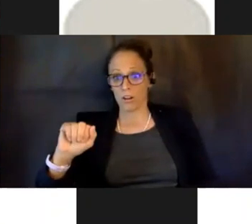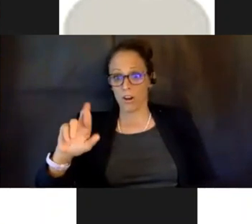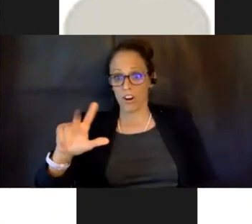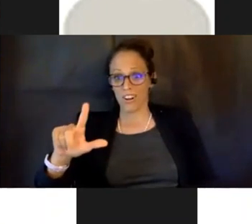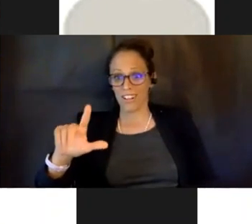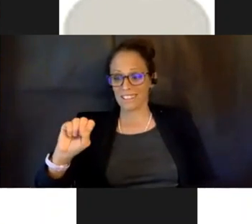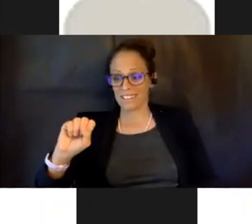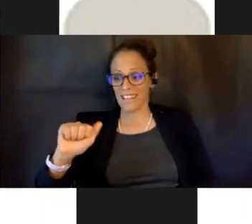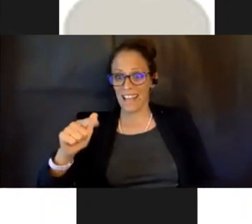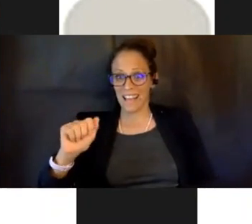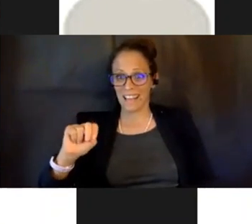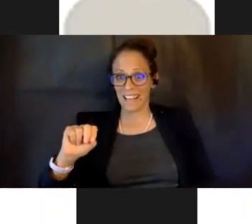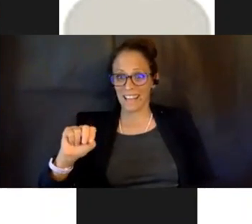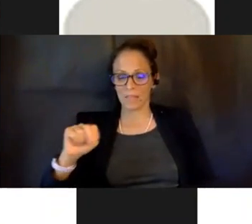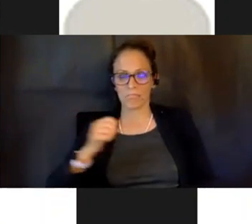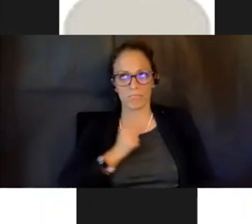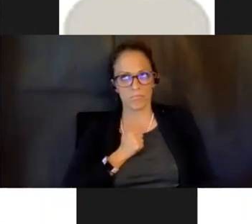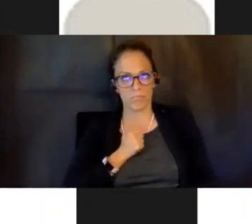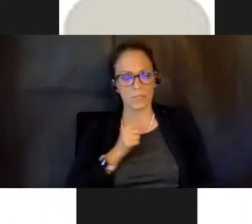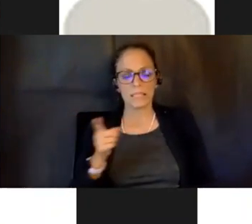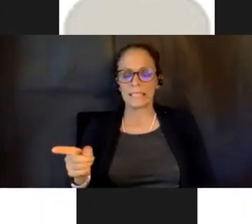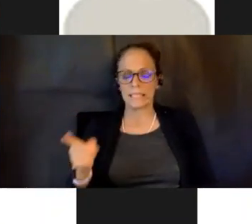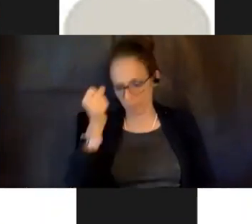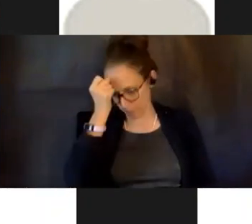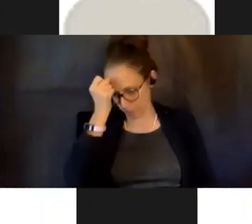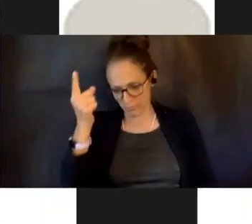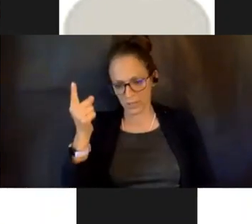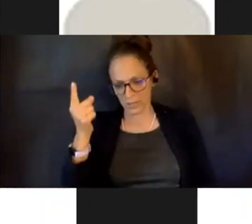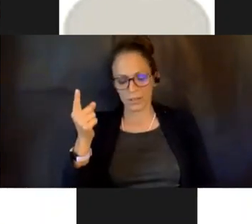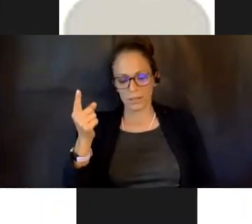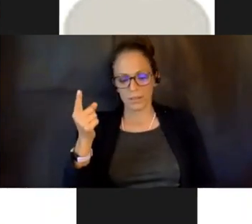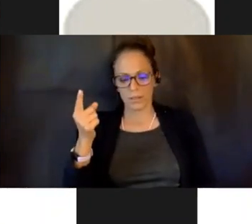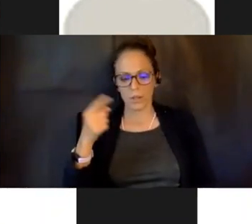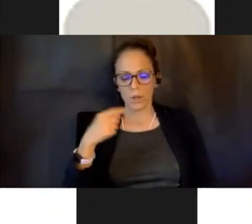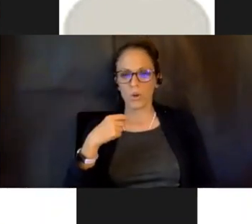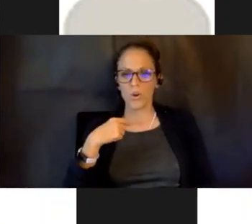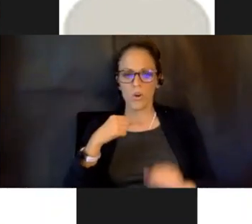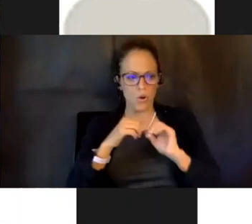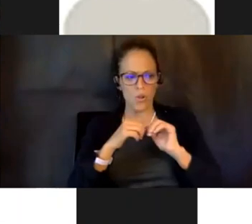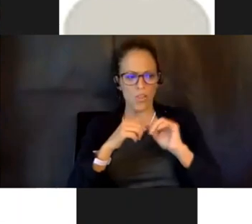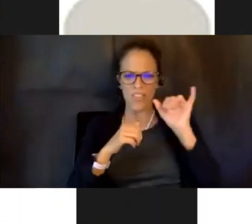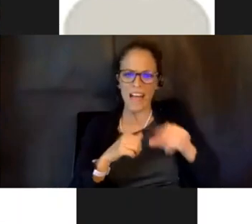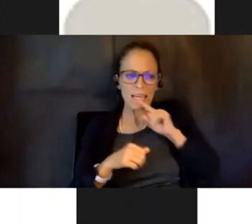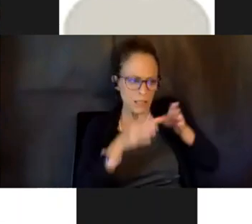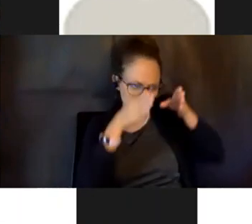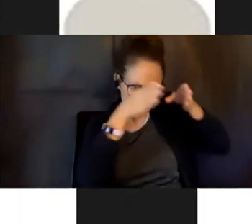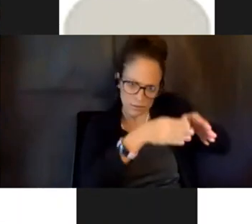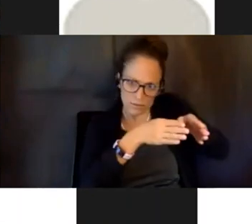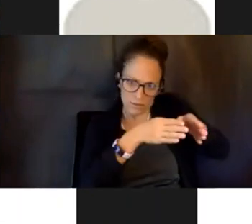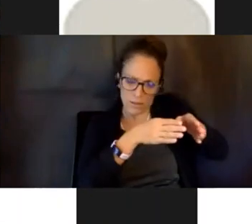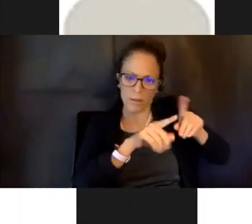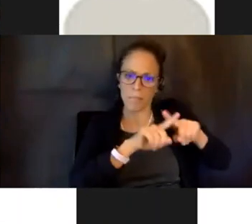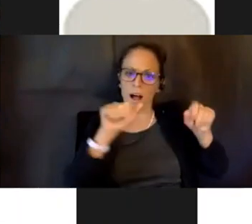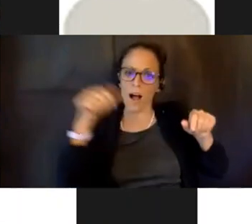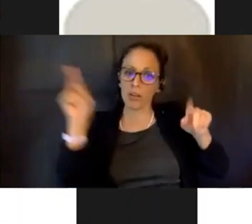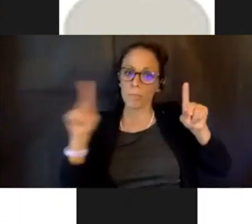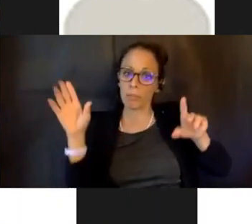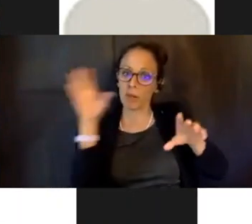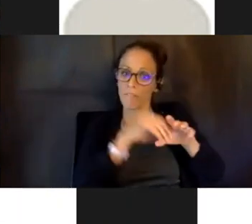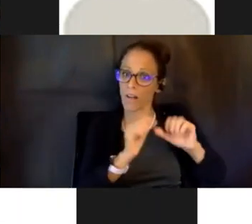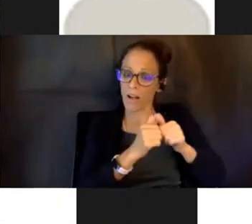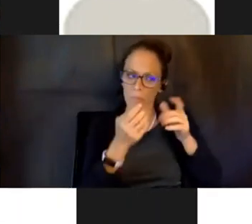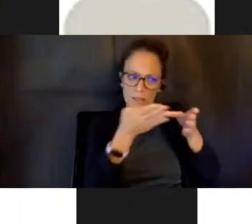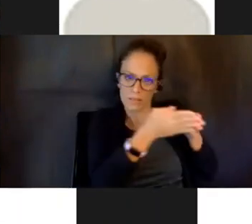That you have to, you know, open it up so all kinds of people can figure out how their story, how they can come in and have